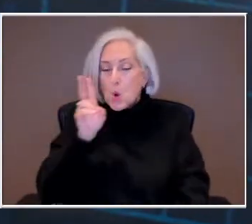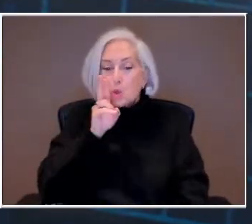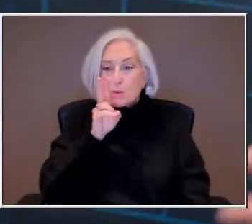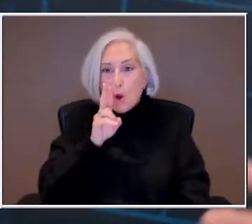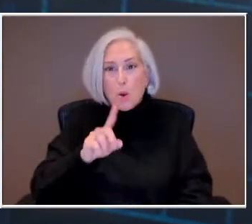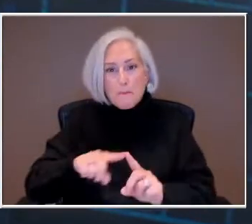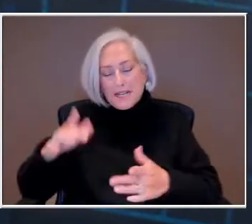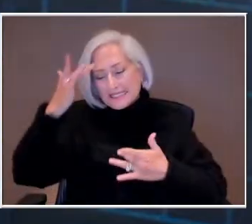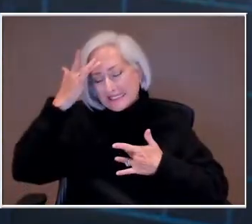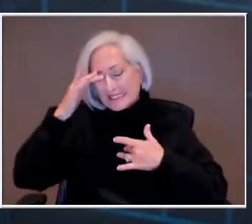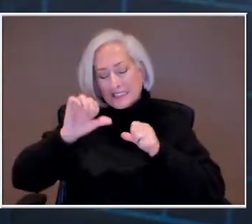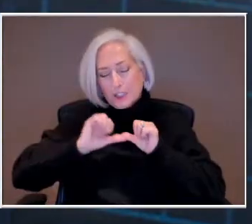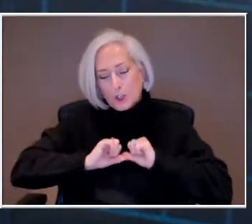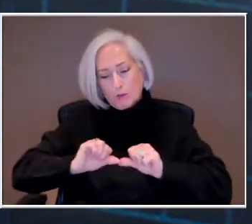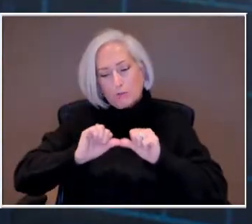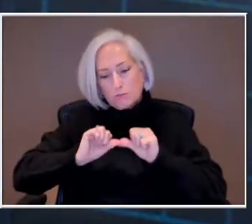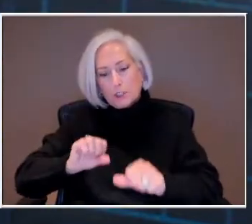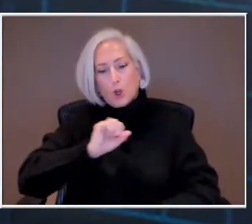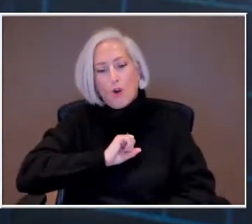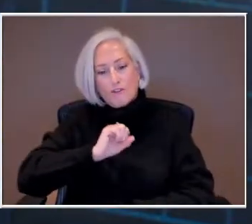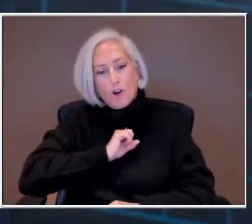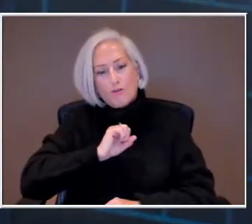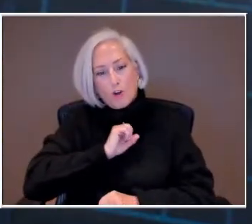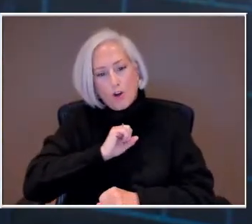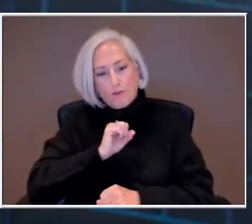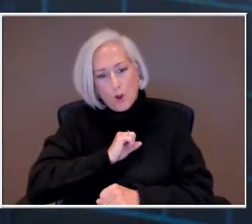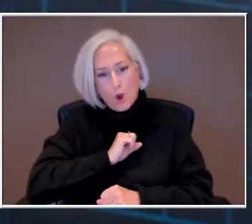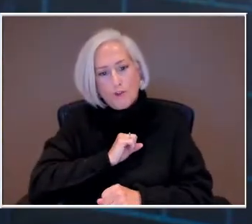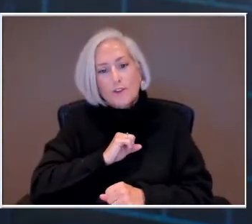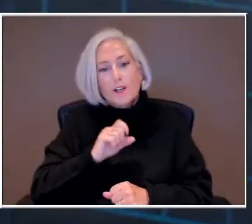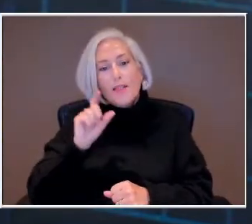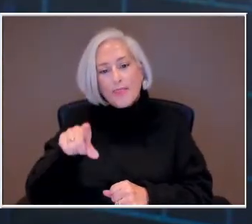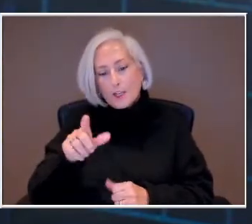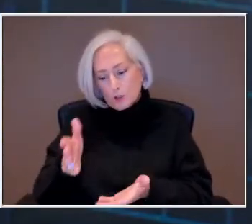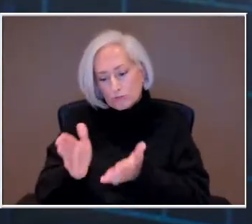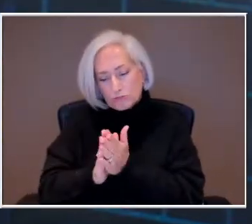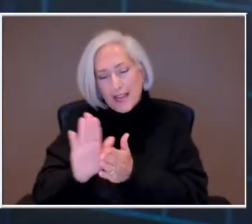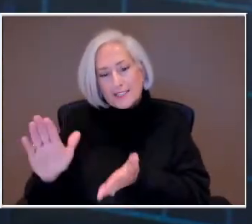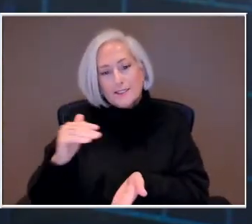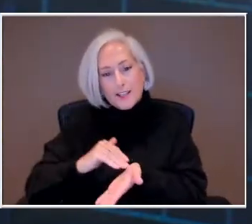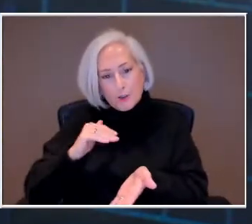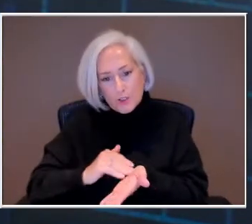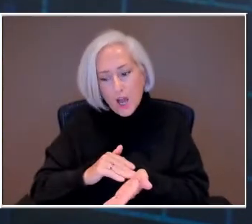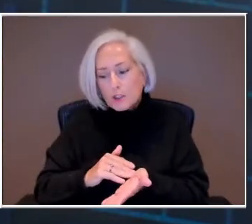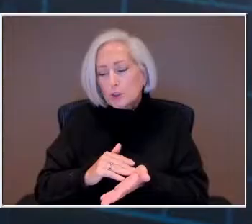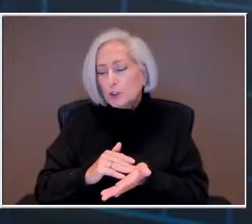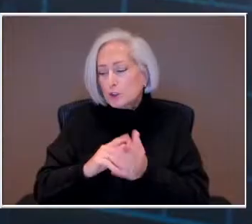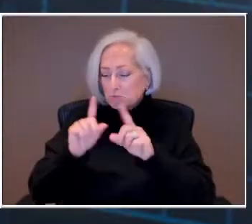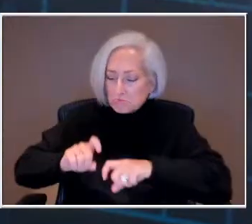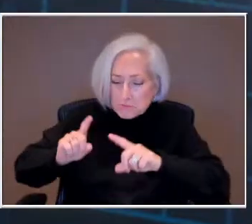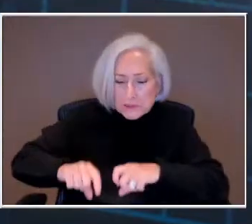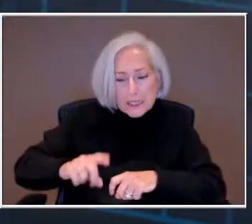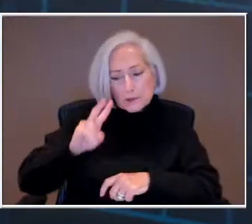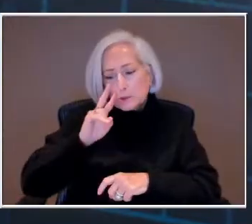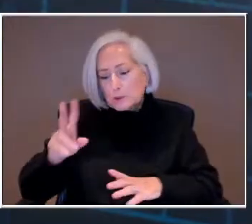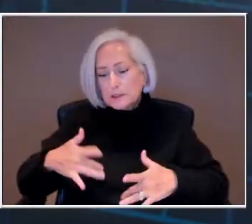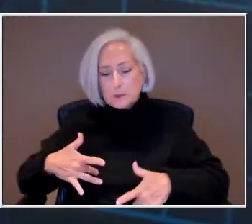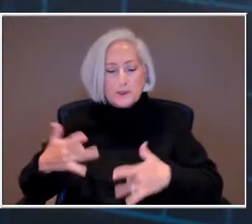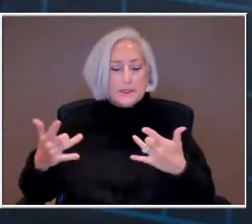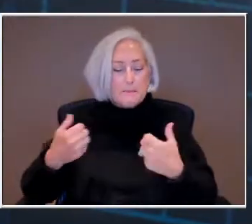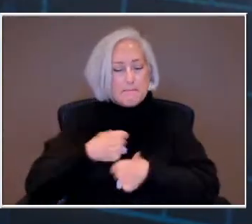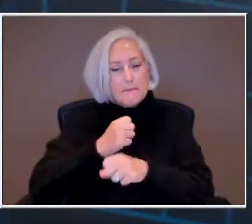persistent cough like Jenny has, they ought to seek their physician and get workup and find out what's going on, make sure there's nothing else going